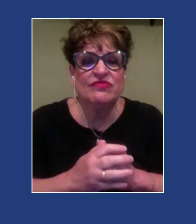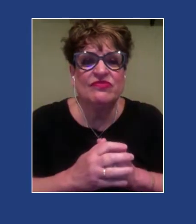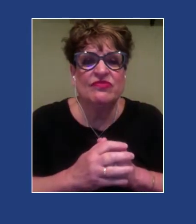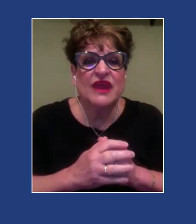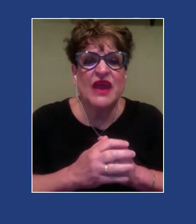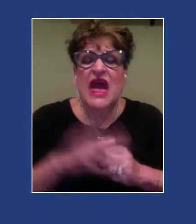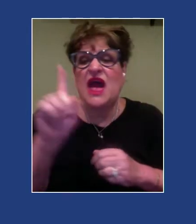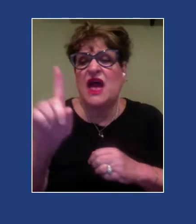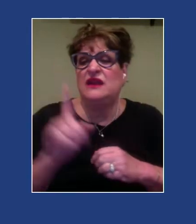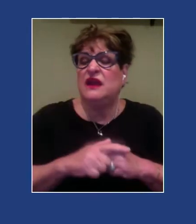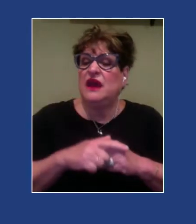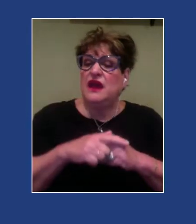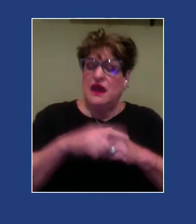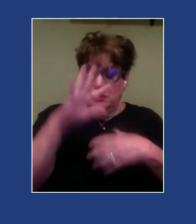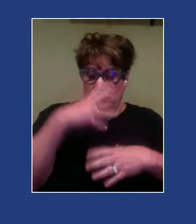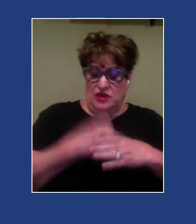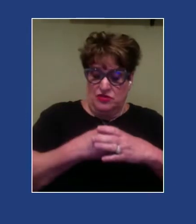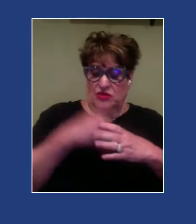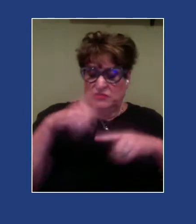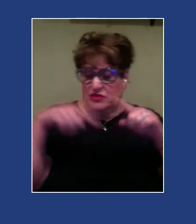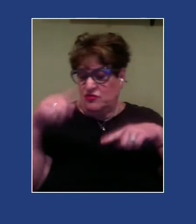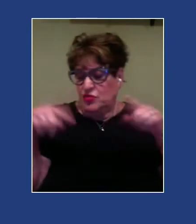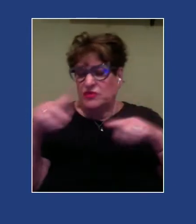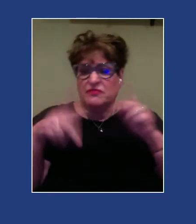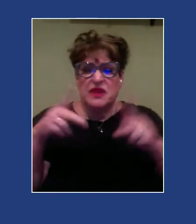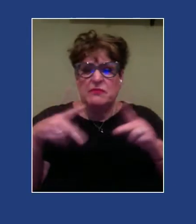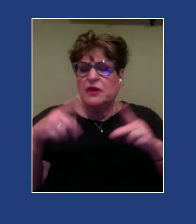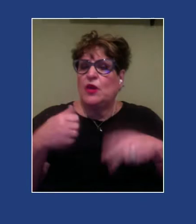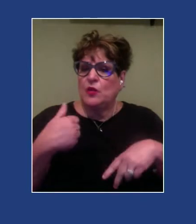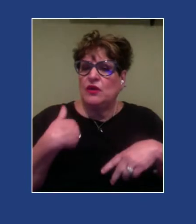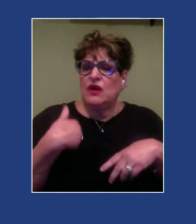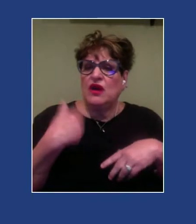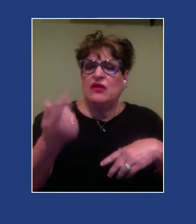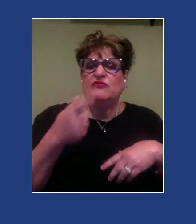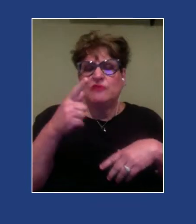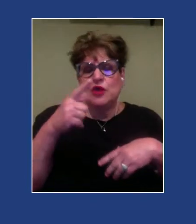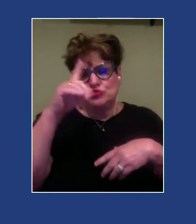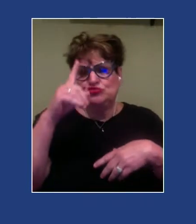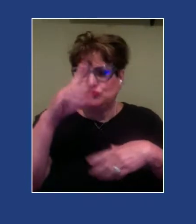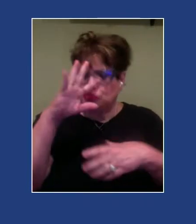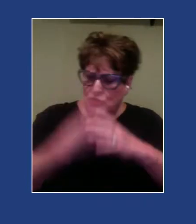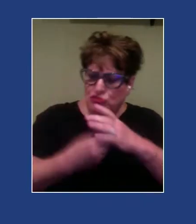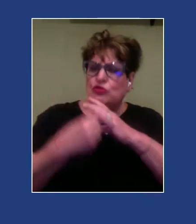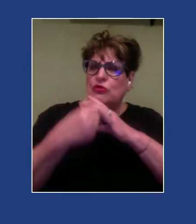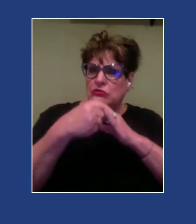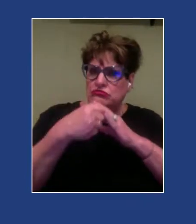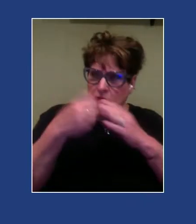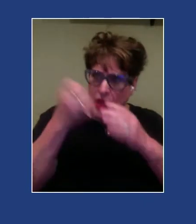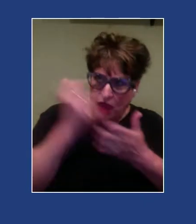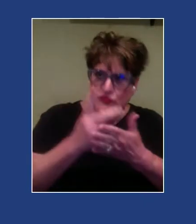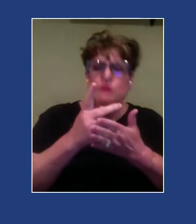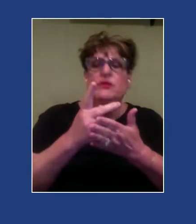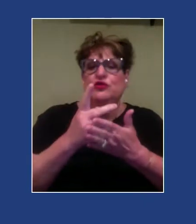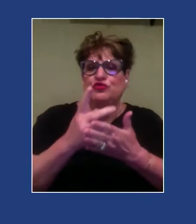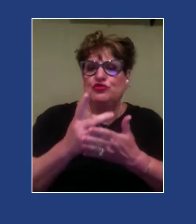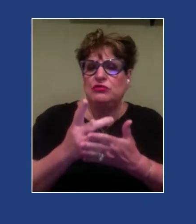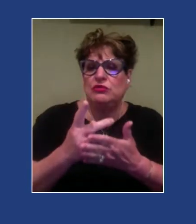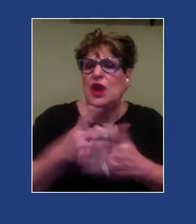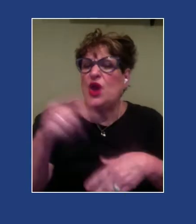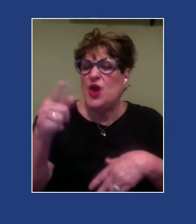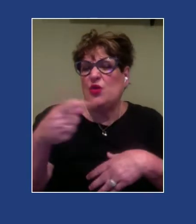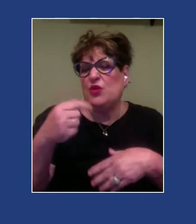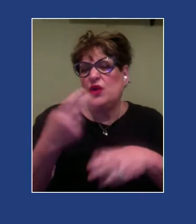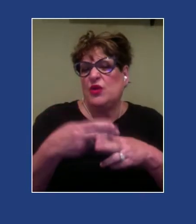And transgender and gender diverse people in many cases will undergo a gender affirmation. We used to refer to this more as a